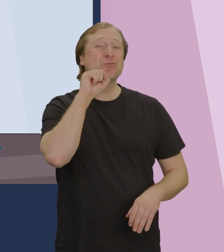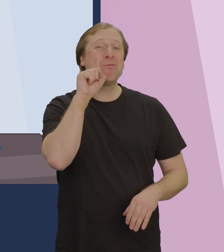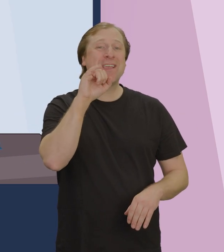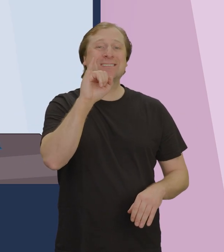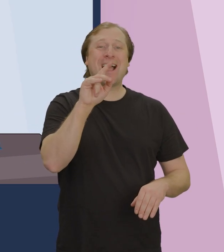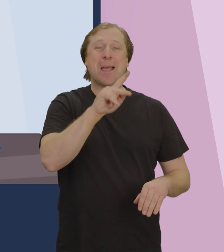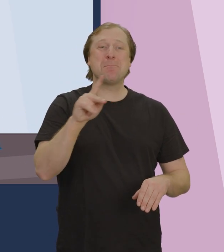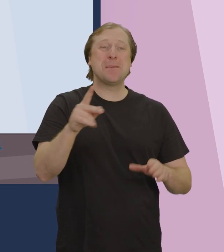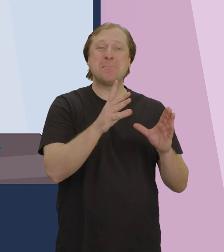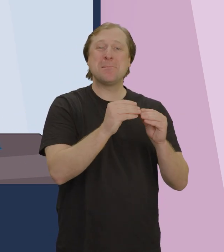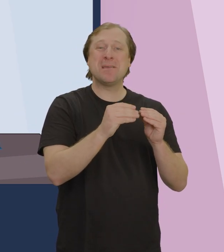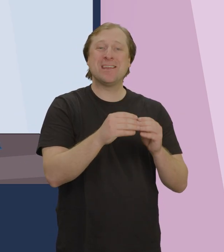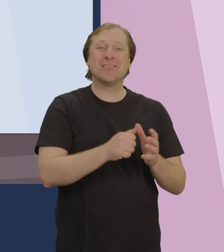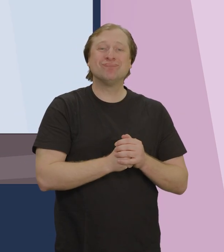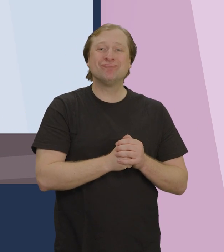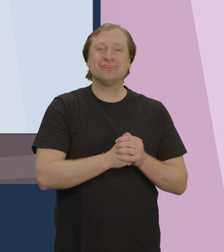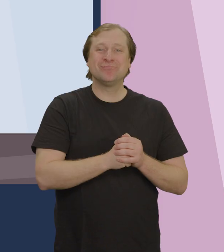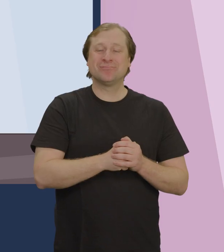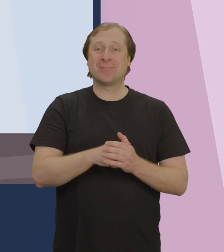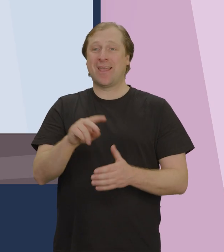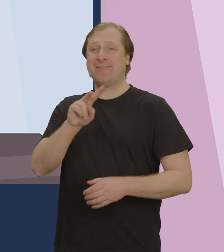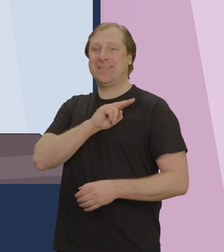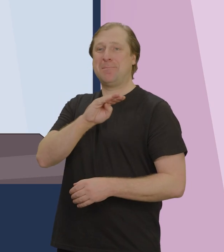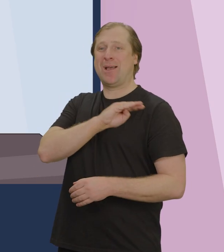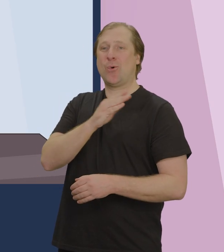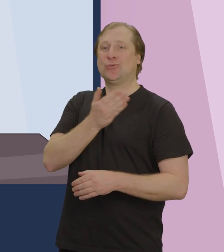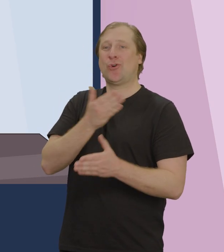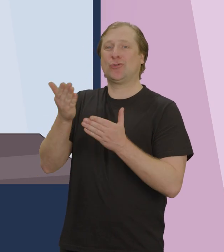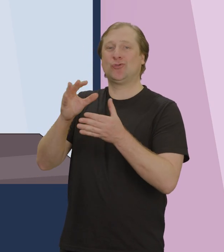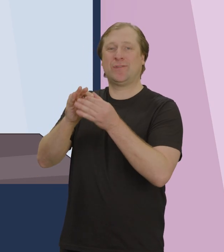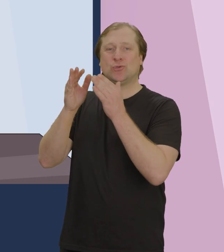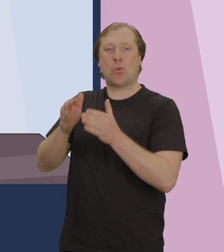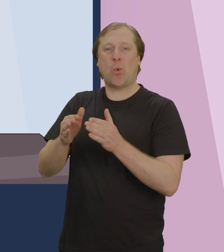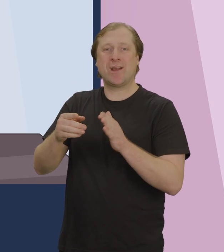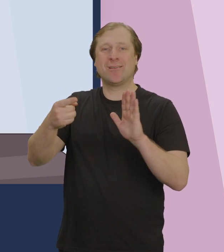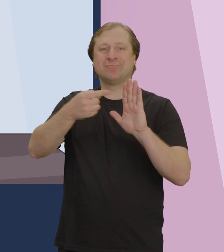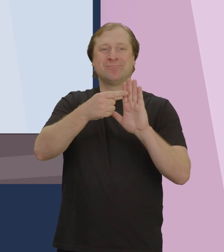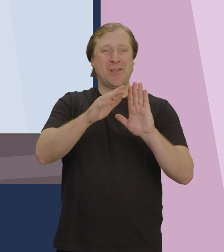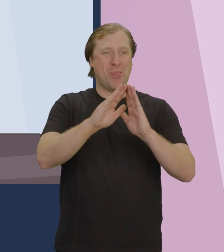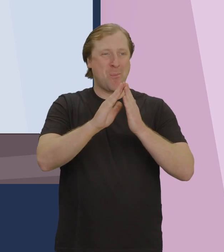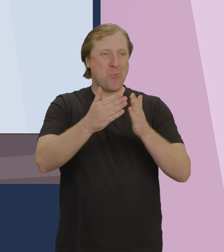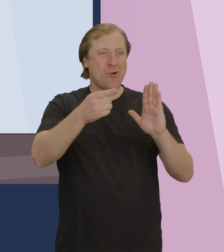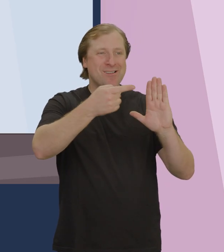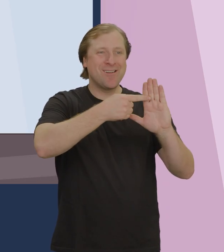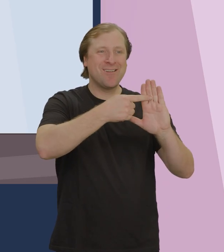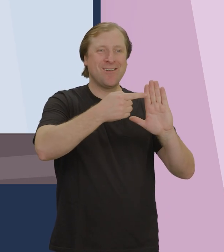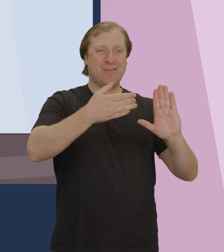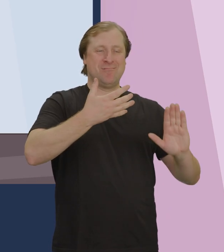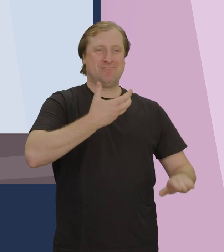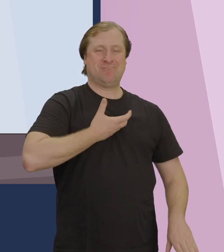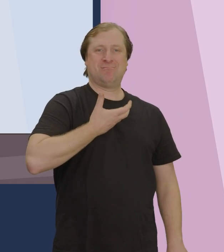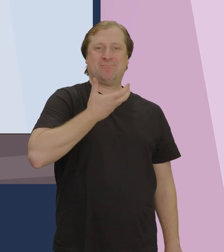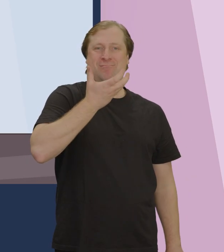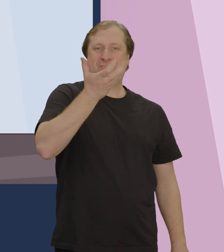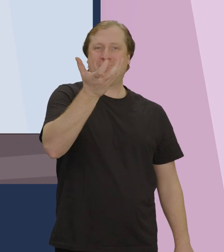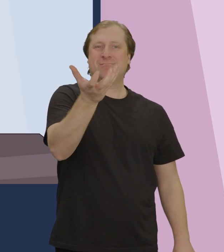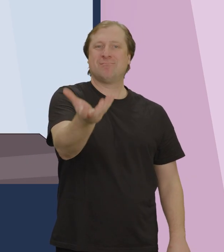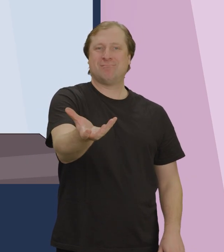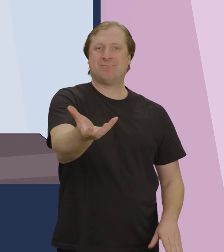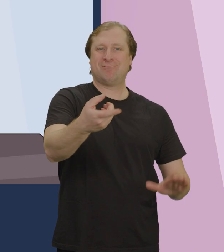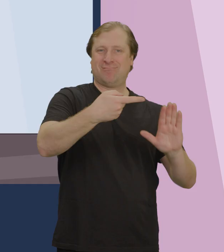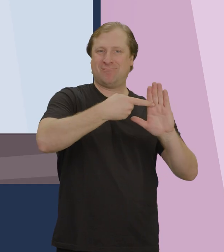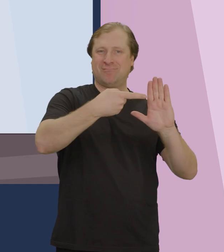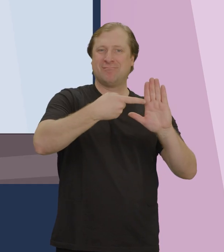day of Sofia's IPP meeting. This is where our service coordinator, Vinny, uses the workbook to ensure her voice is at the center